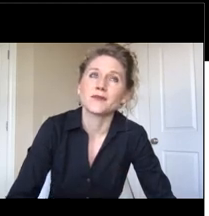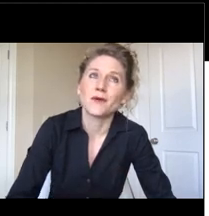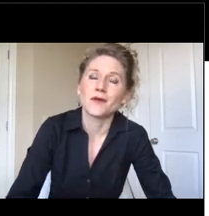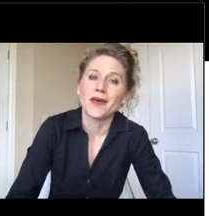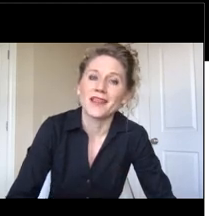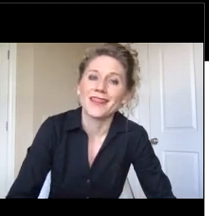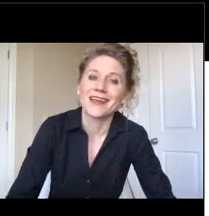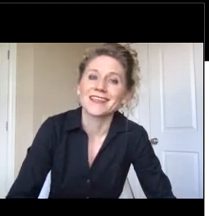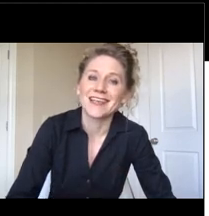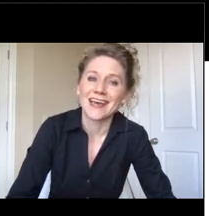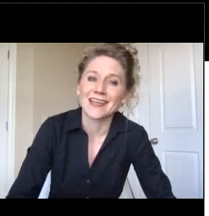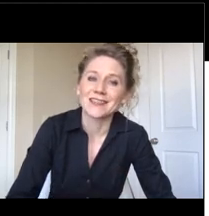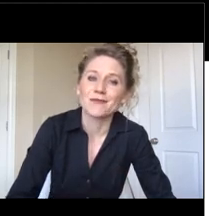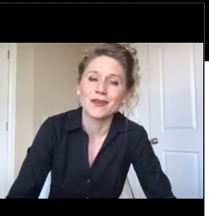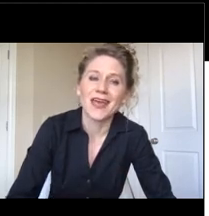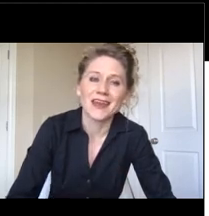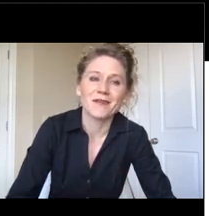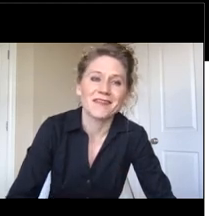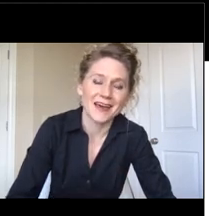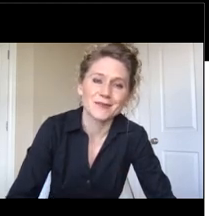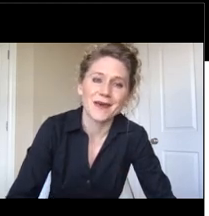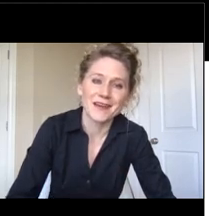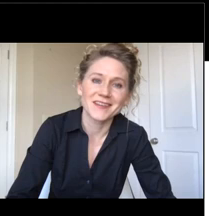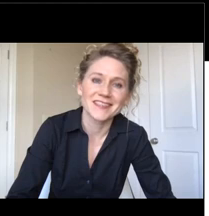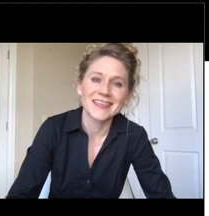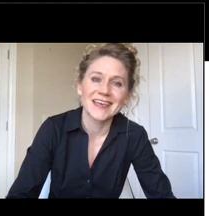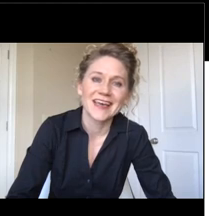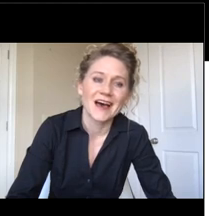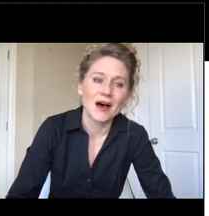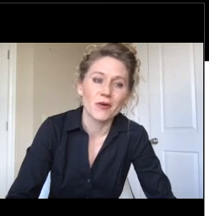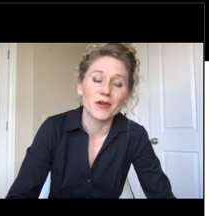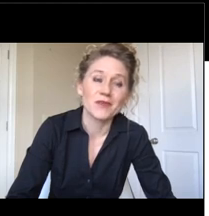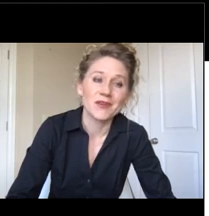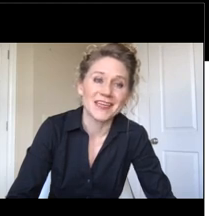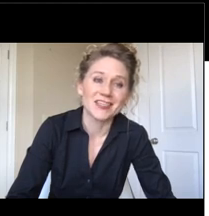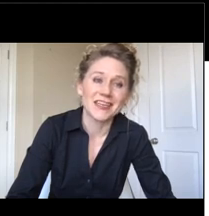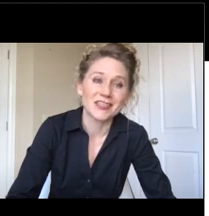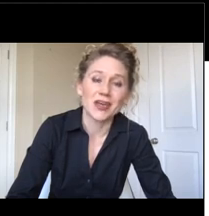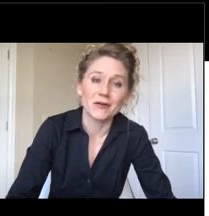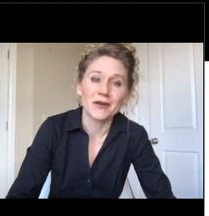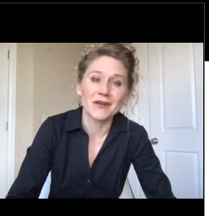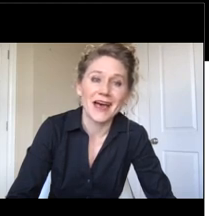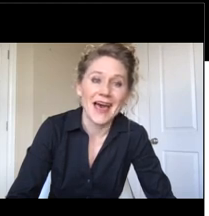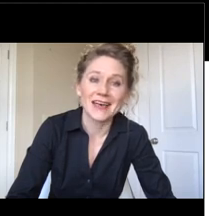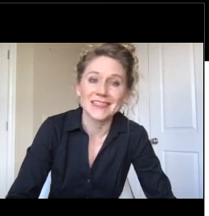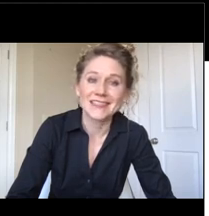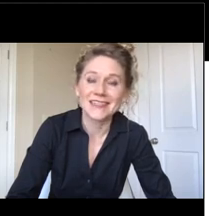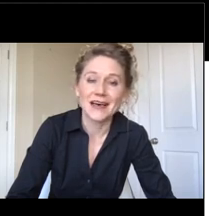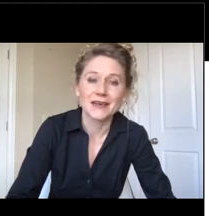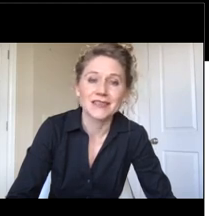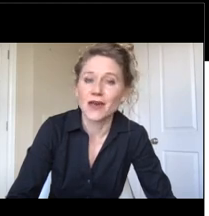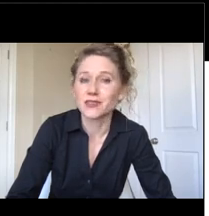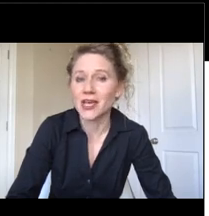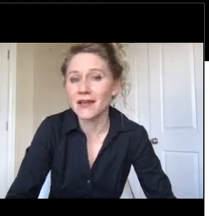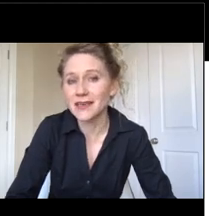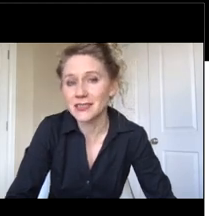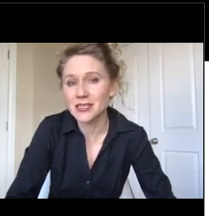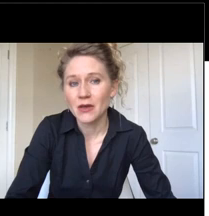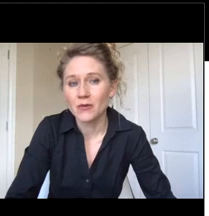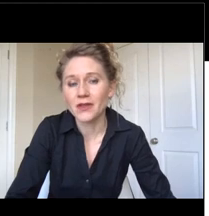have spoken with cites communicating with taxpayers or communication in general as